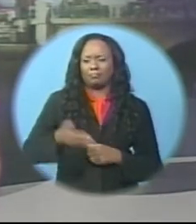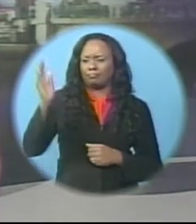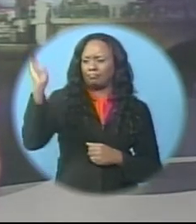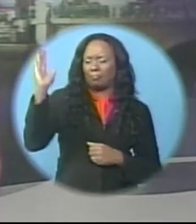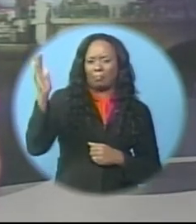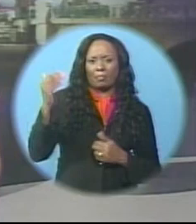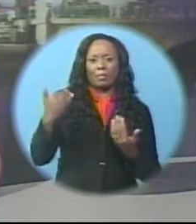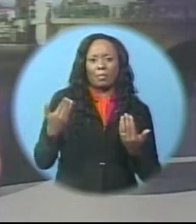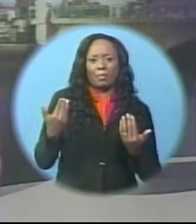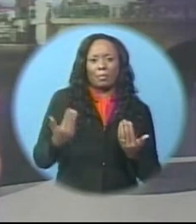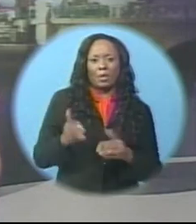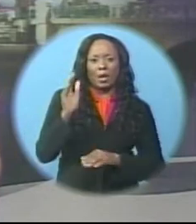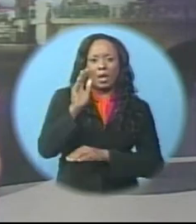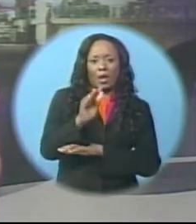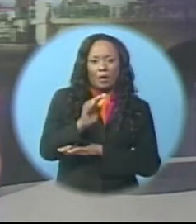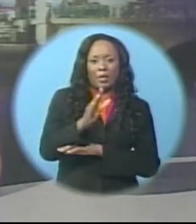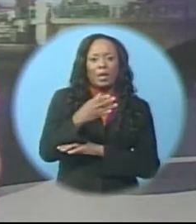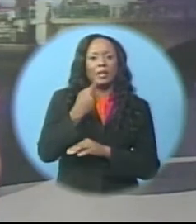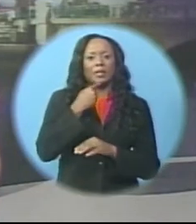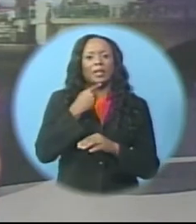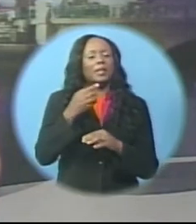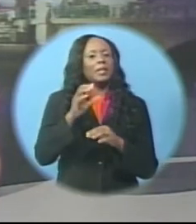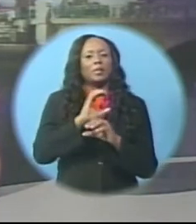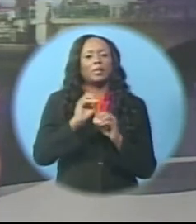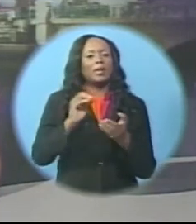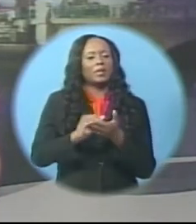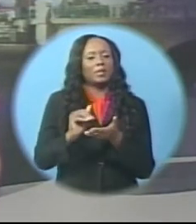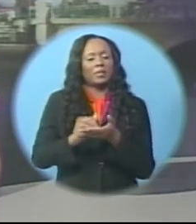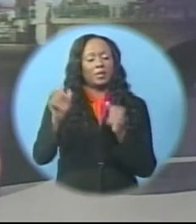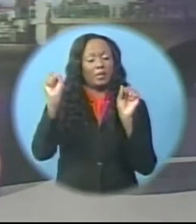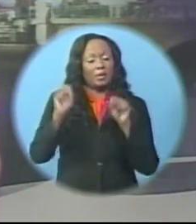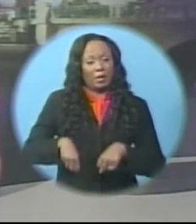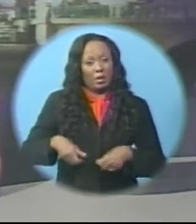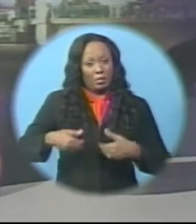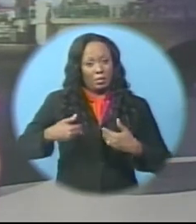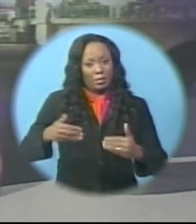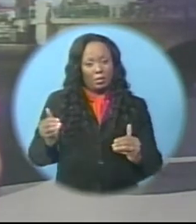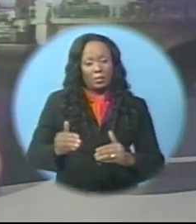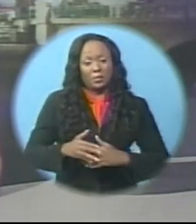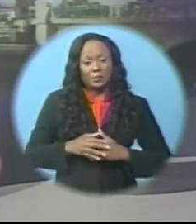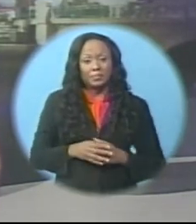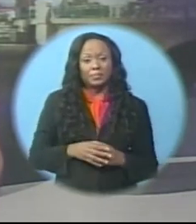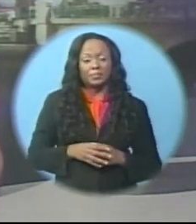several incentives have been provided and there are simply no excuses.